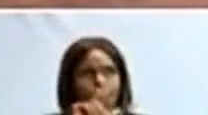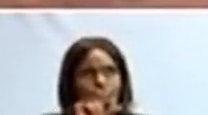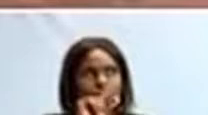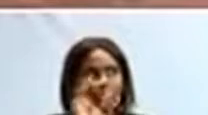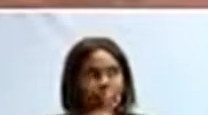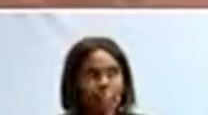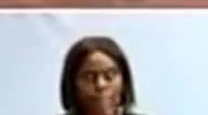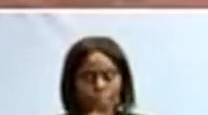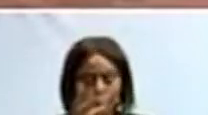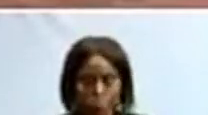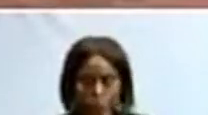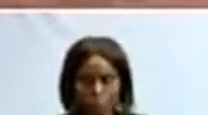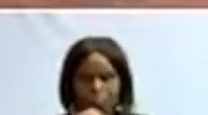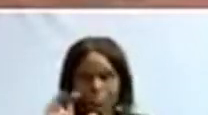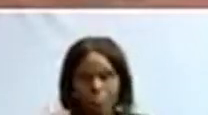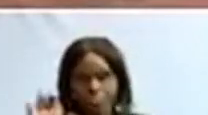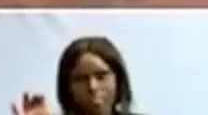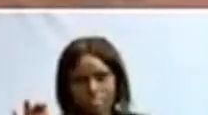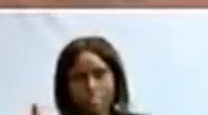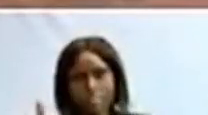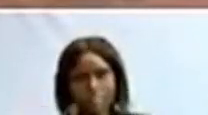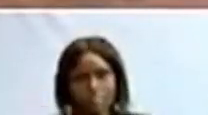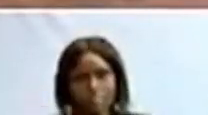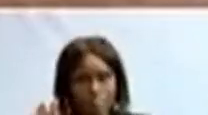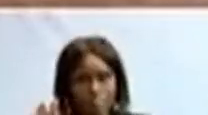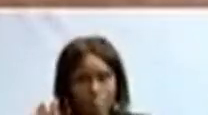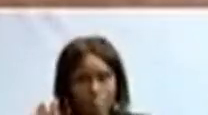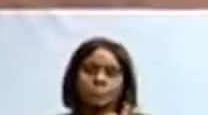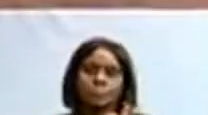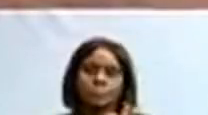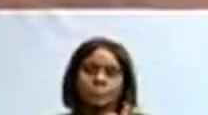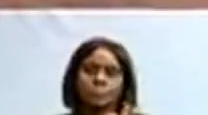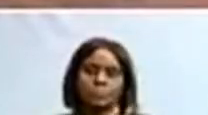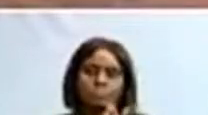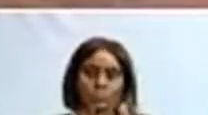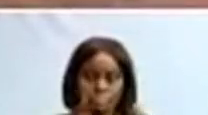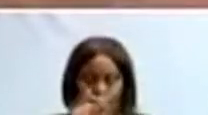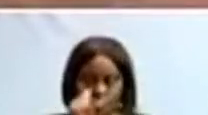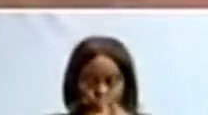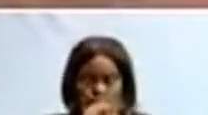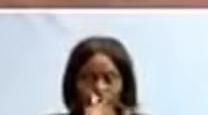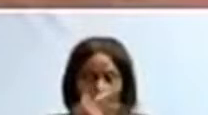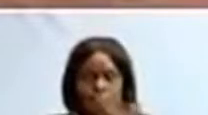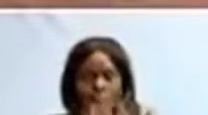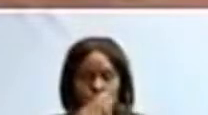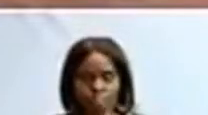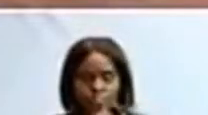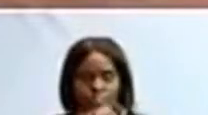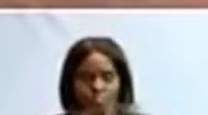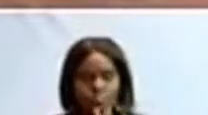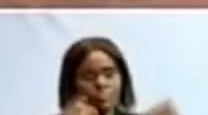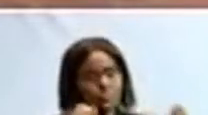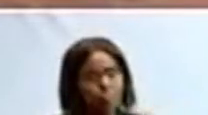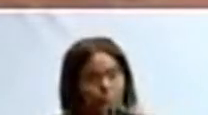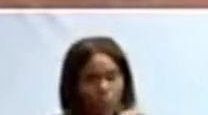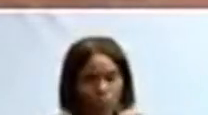20% capital component of the equalization fund was due to financial